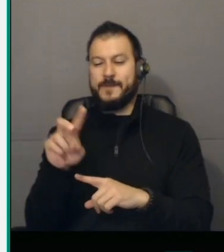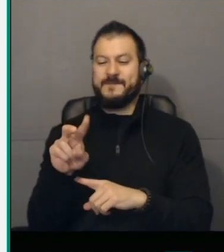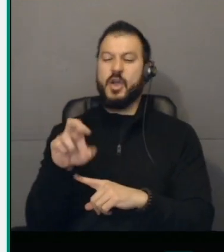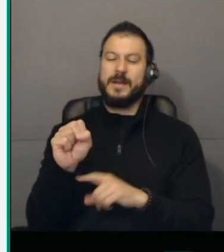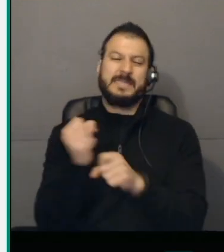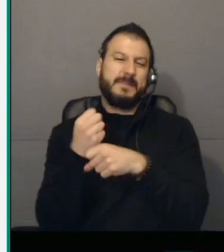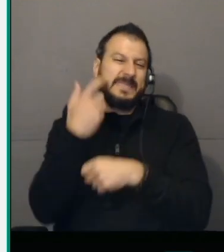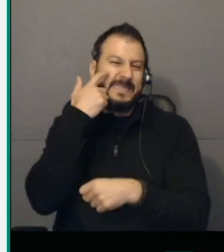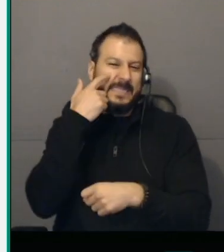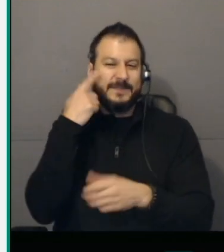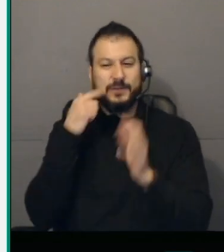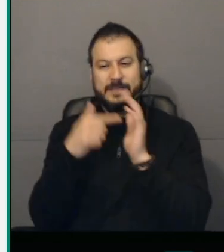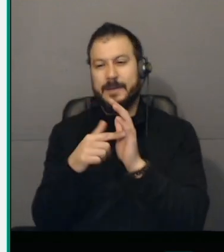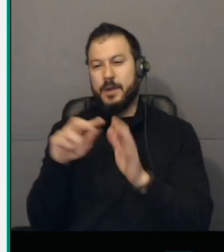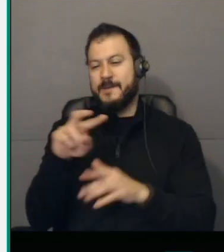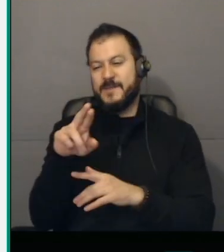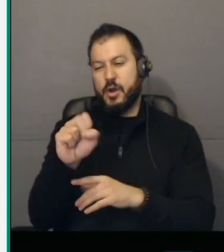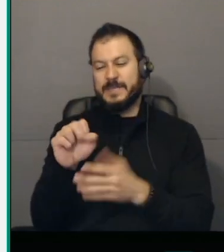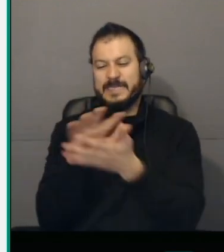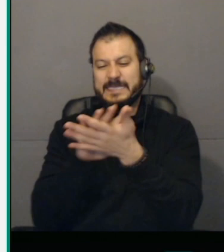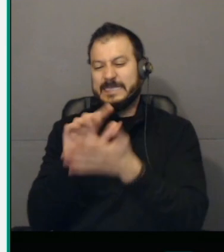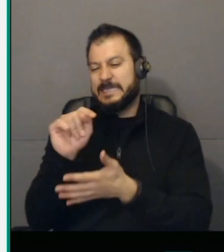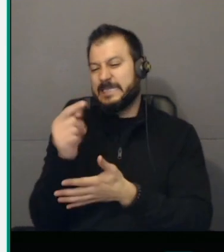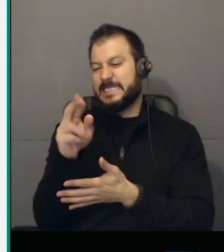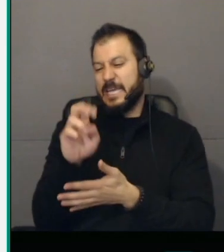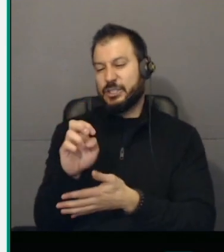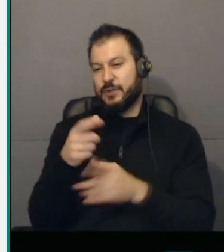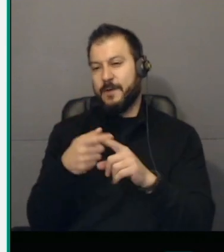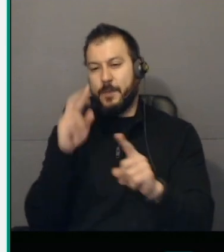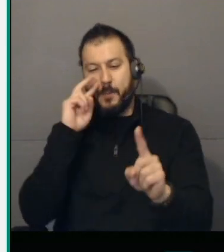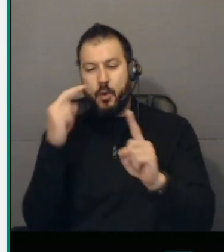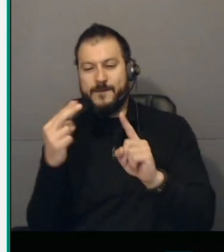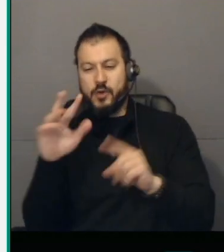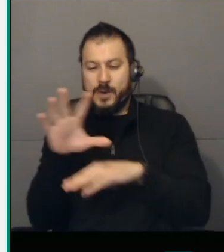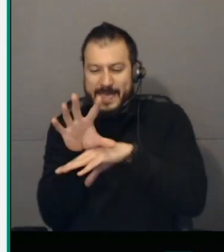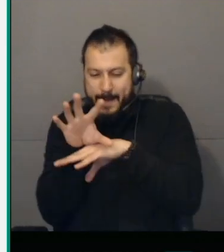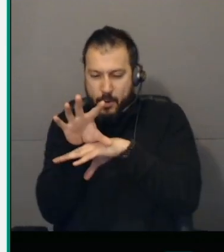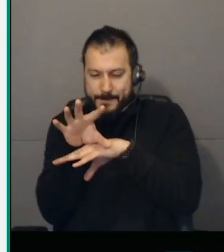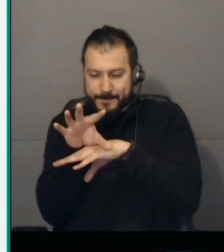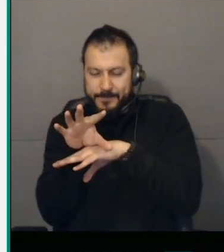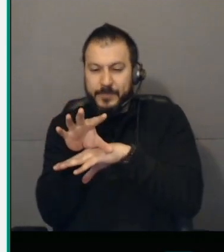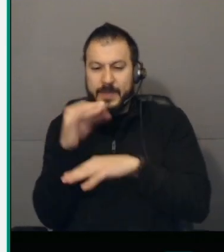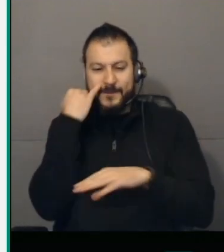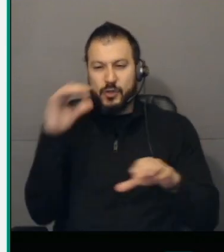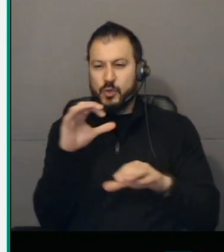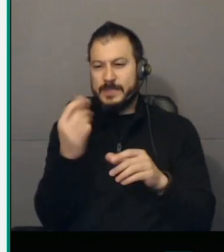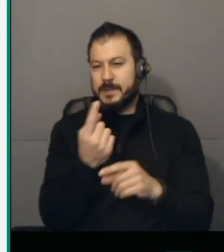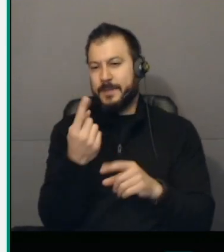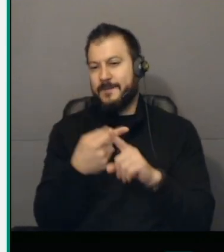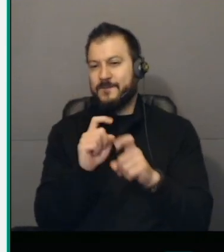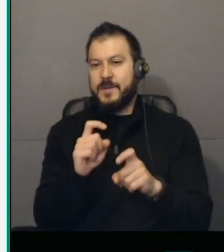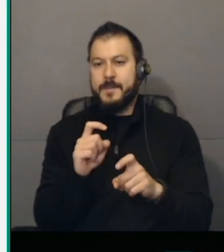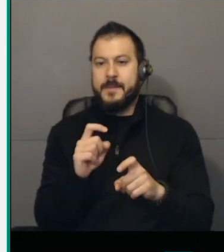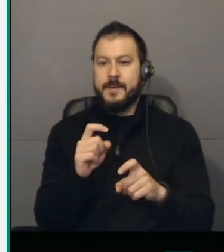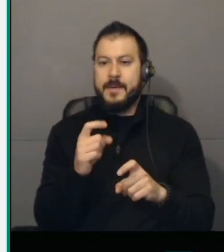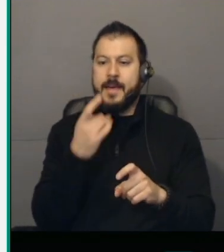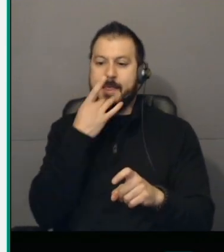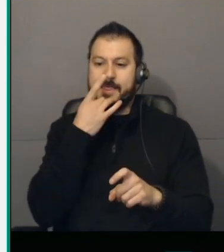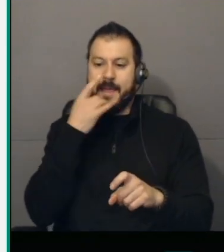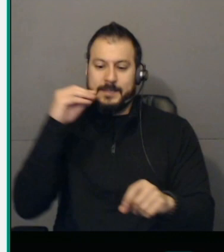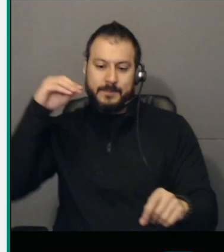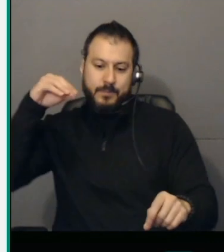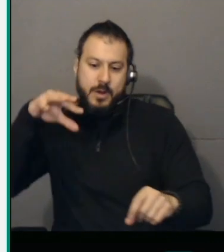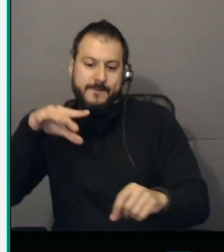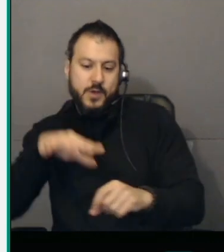sense. So for example, your VRS texture is generated from the point of view from your camera. So if you're doing anything, say, from a lights point of